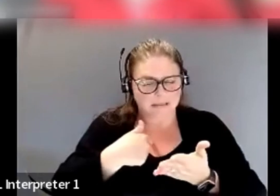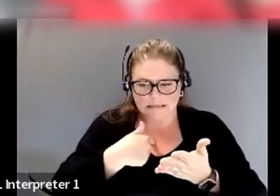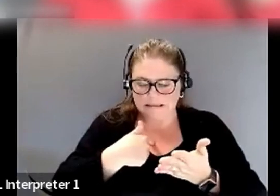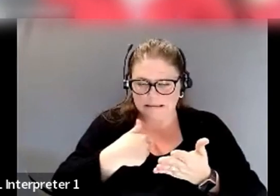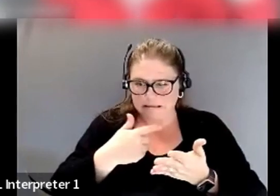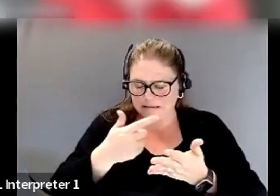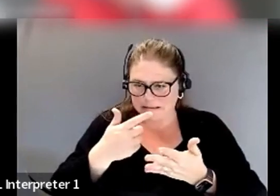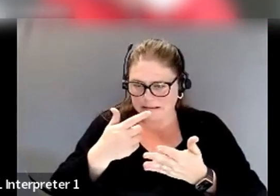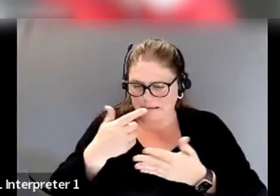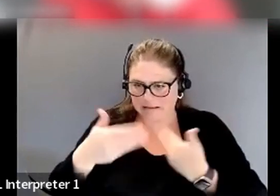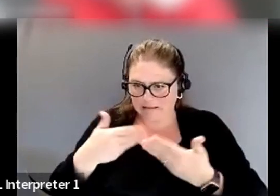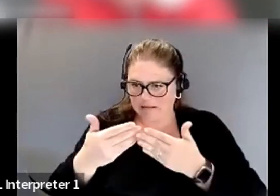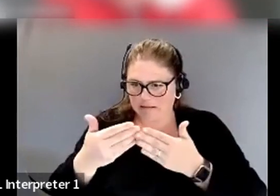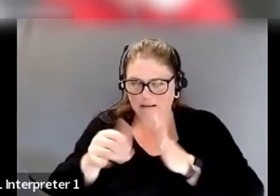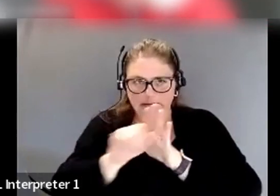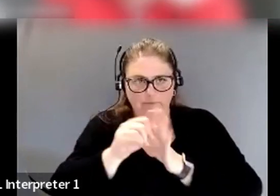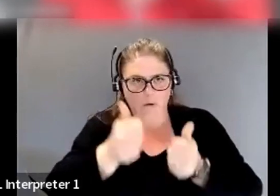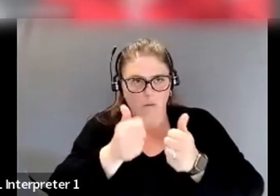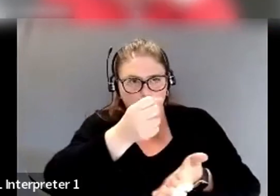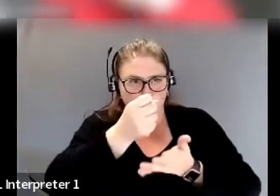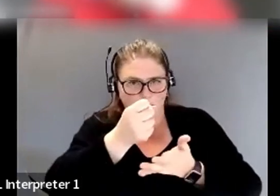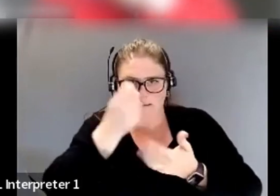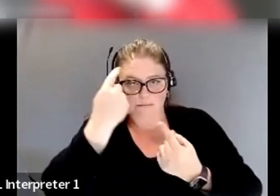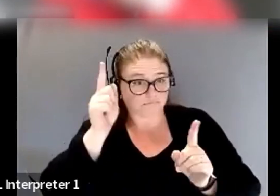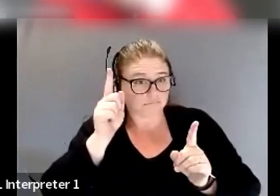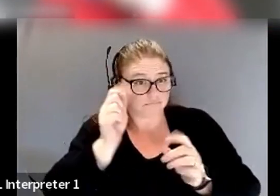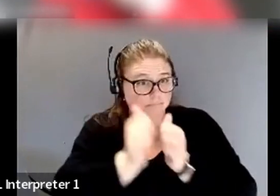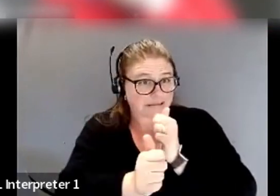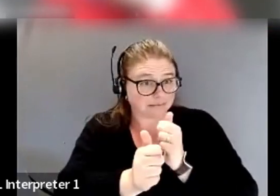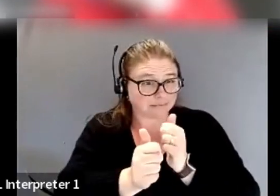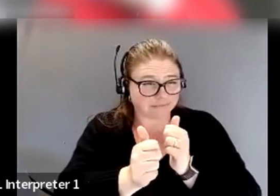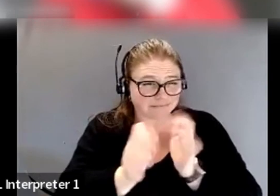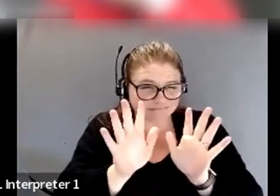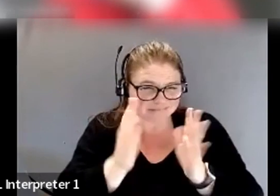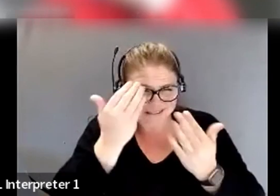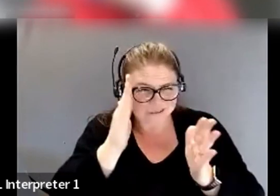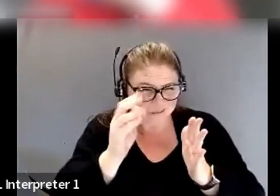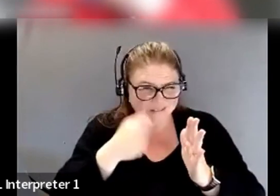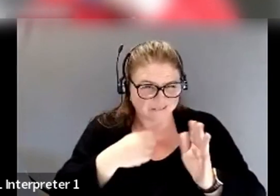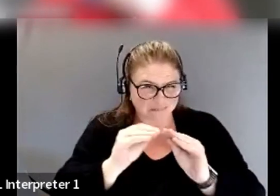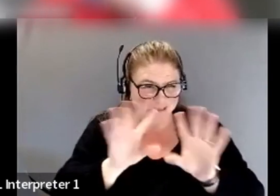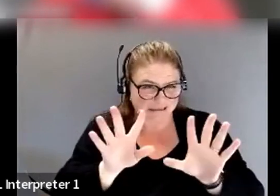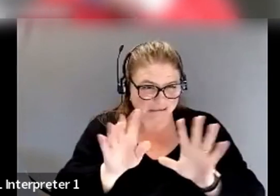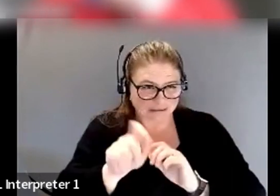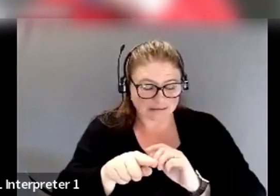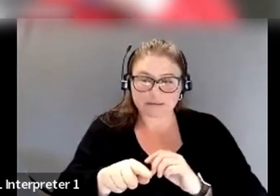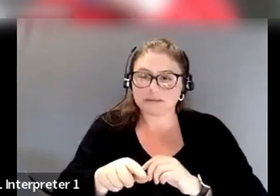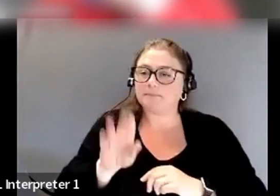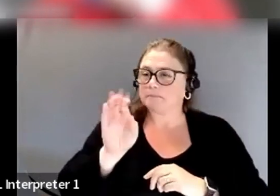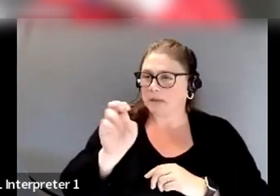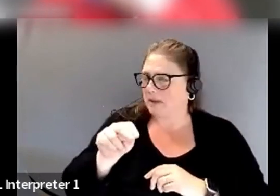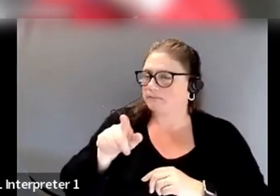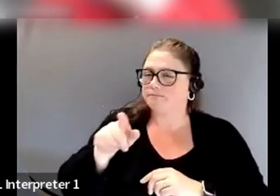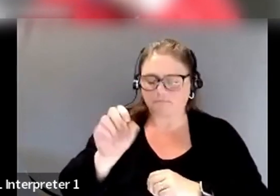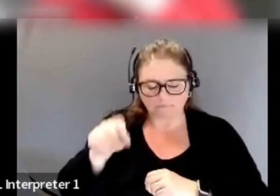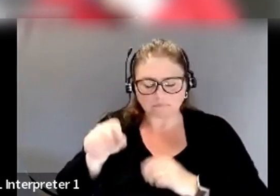secure a grant, right? Like, yeah, I don't know if that makes sense. It makes sense. And I'm actually glad that you brought this up again, because it